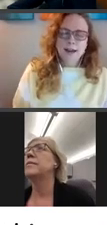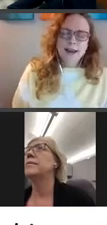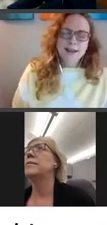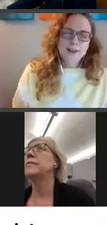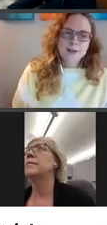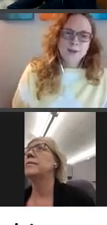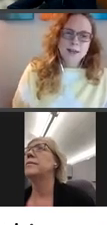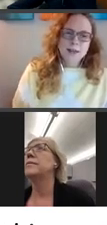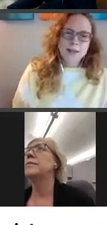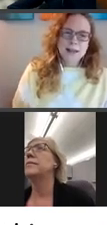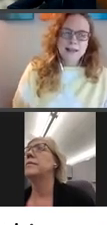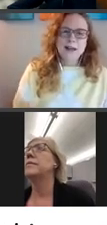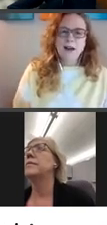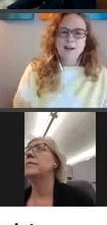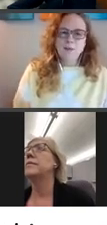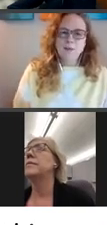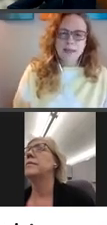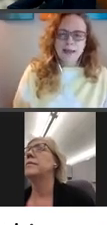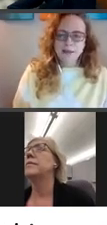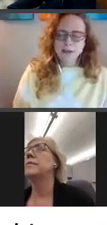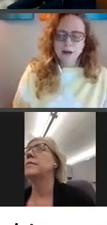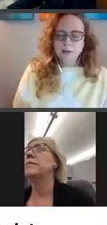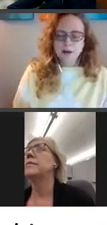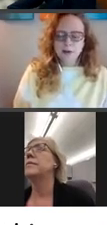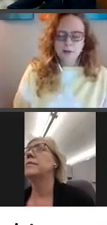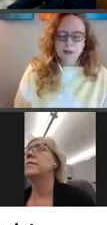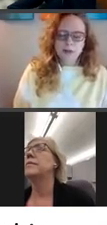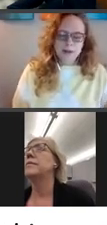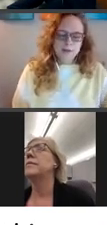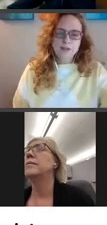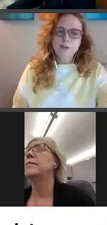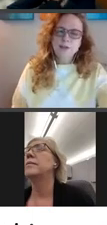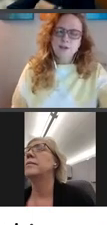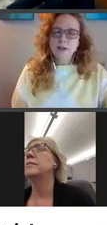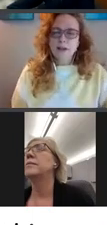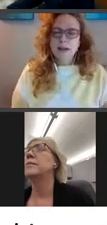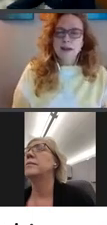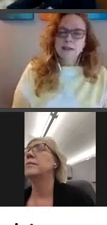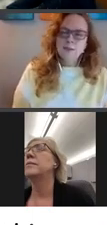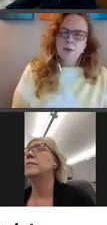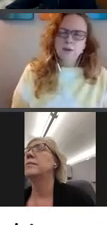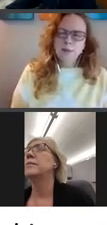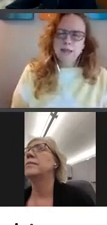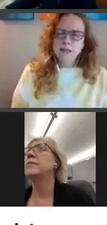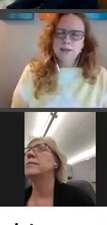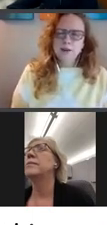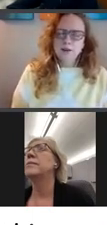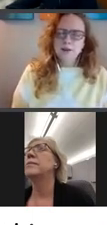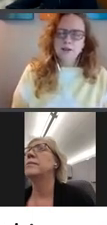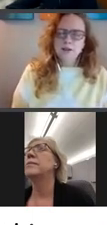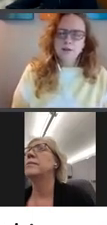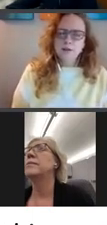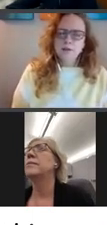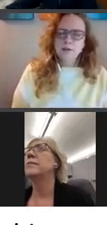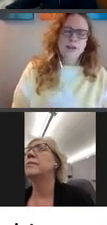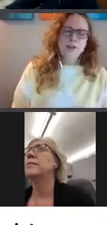linear. And so I think anytime we can talk about a real life situation, it's important because it's